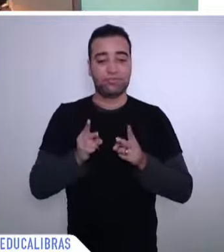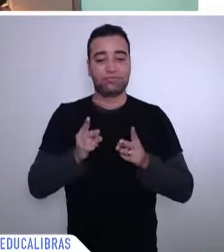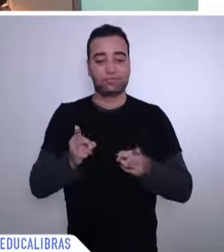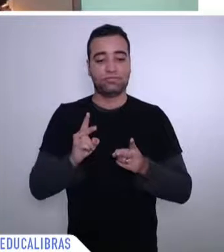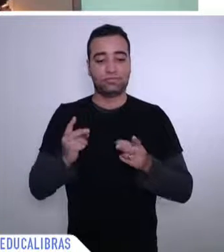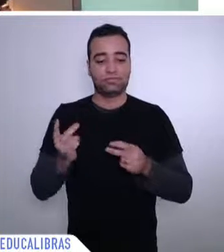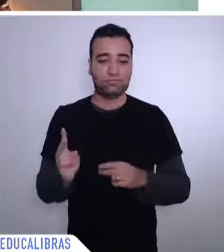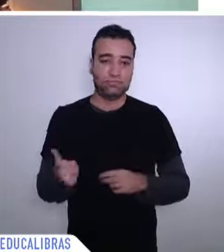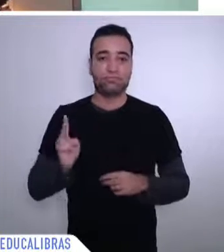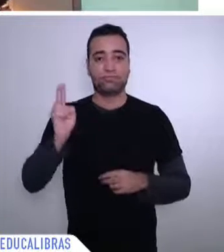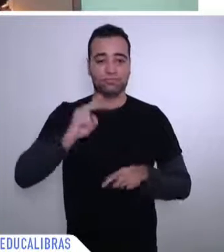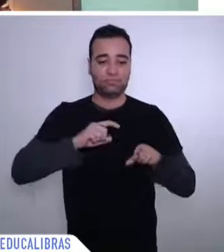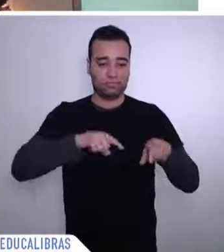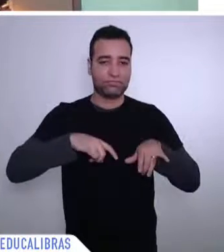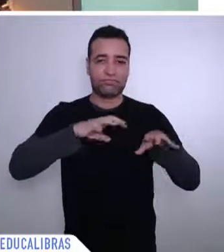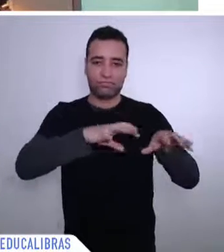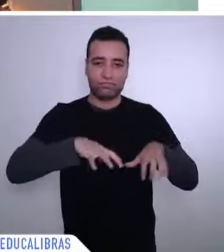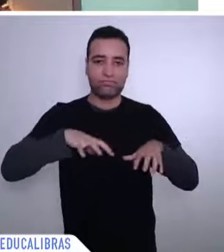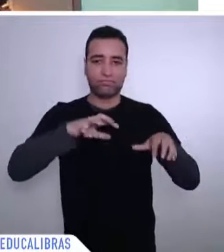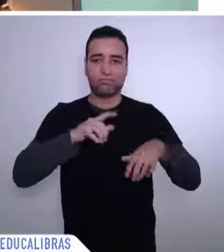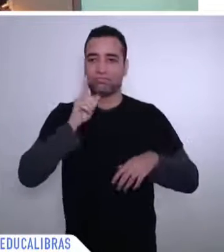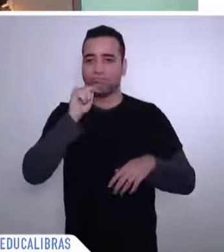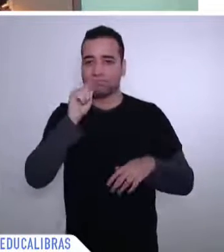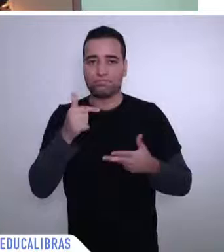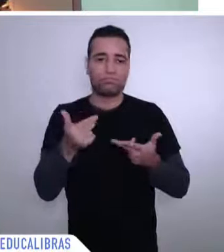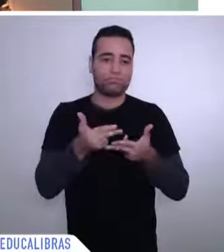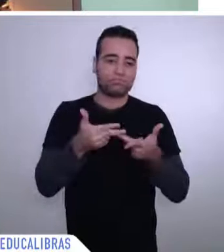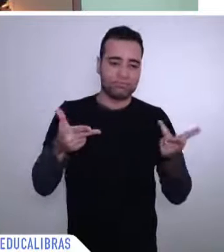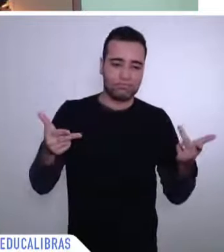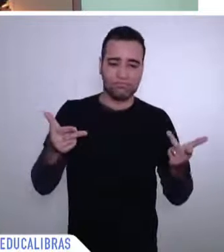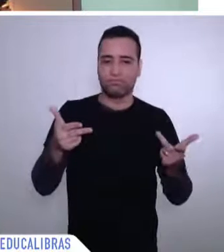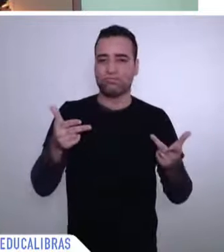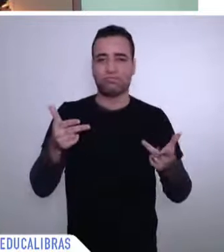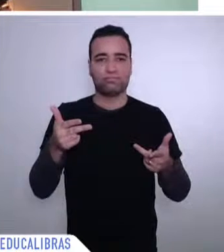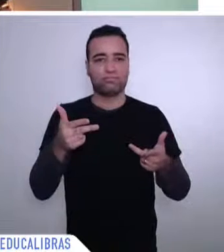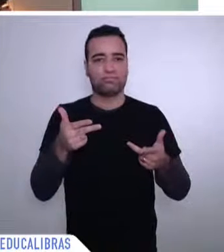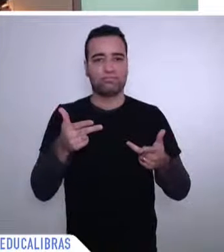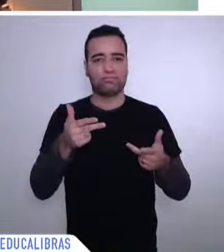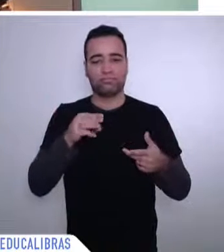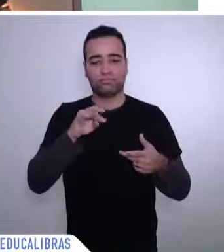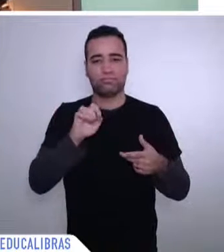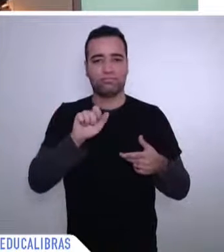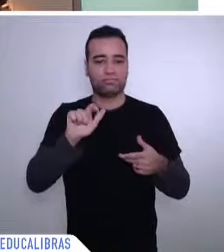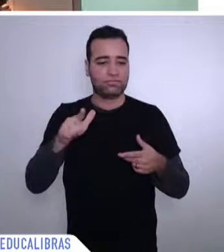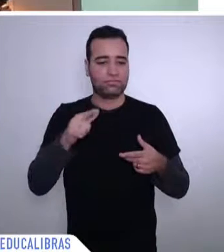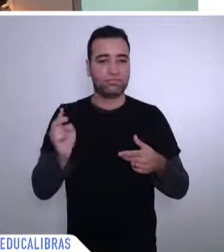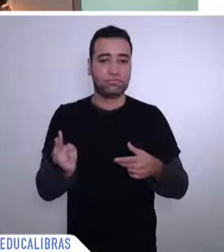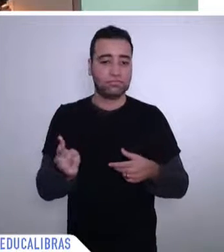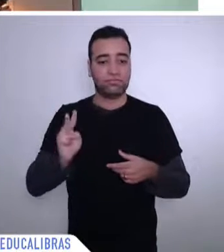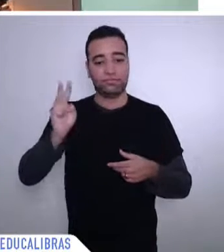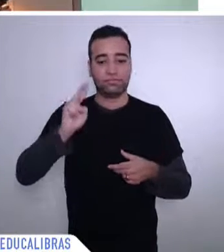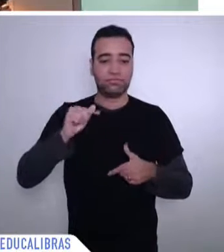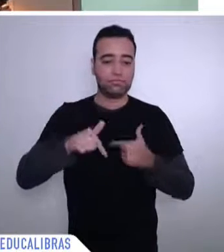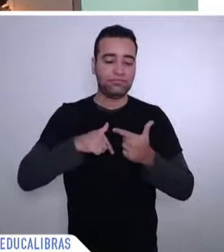but we continue generating value, exporting minerals,